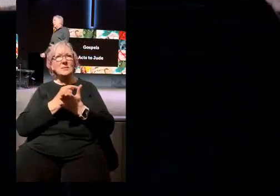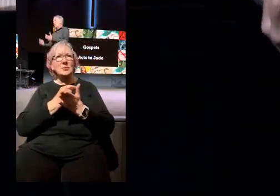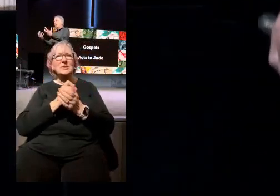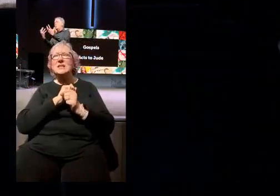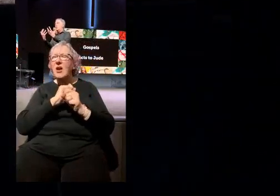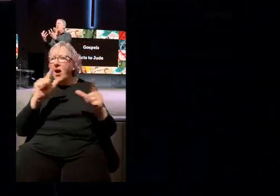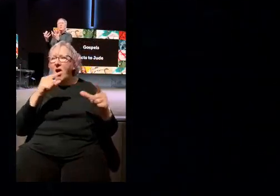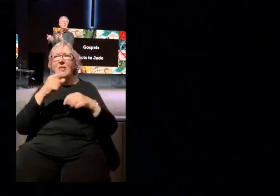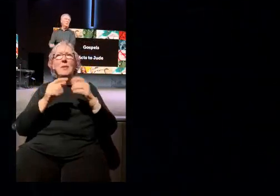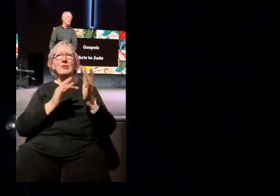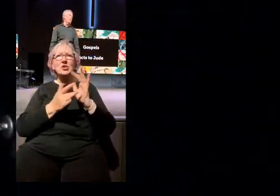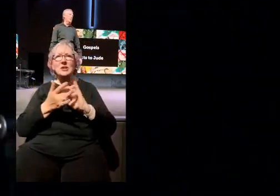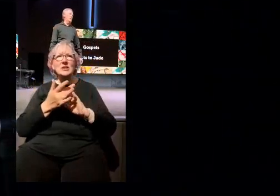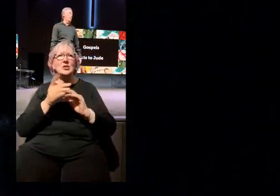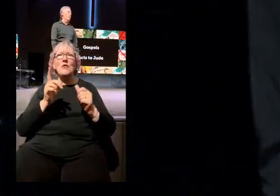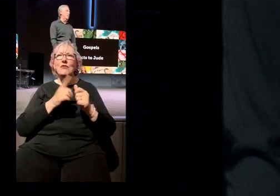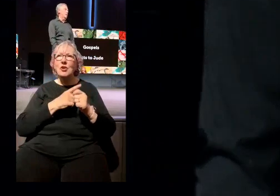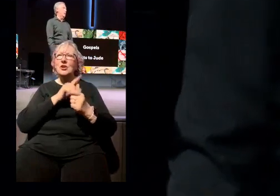know Jesus.